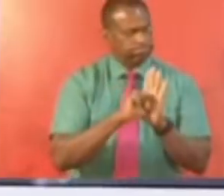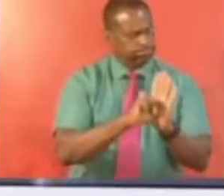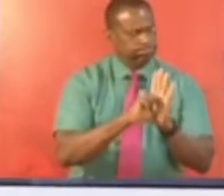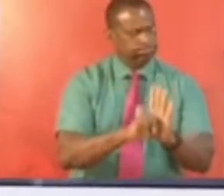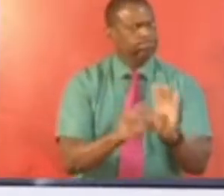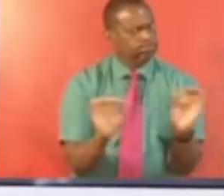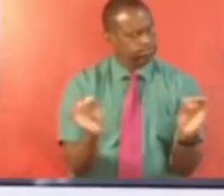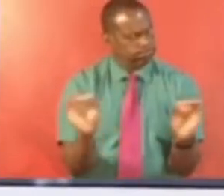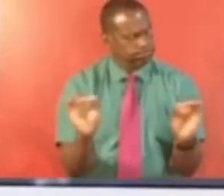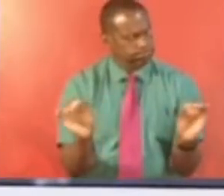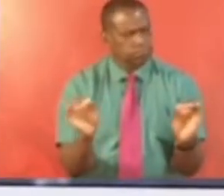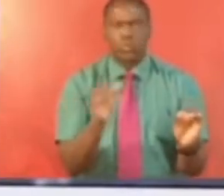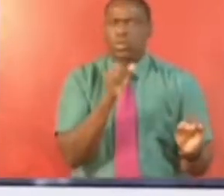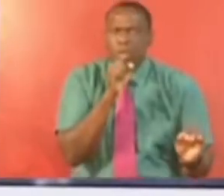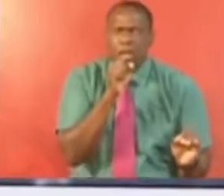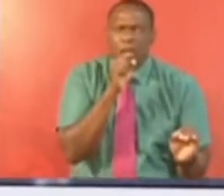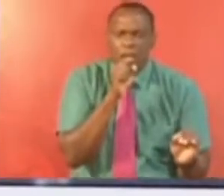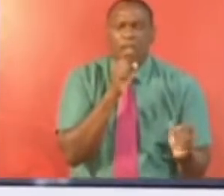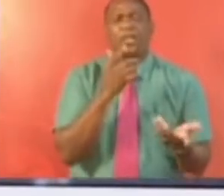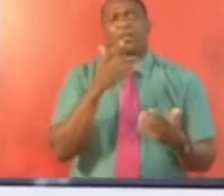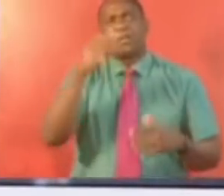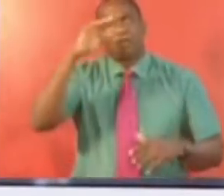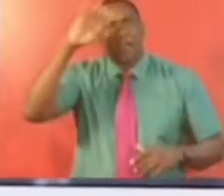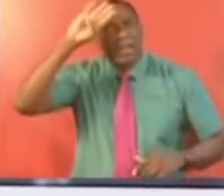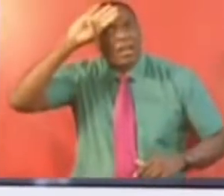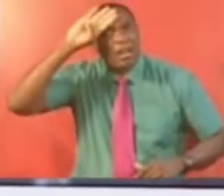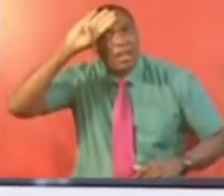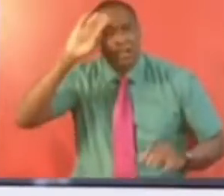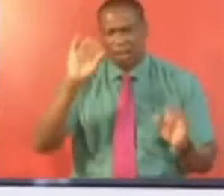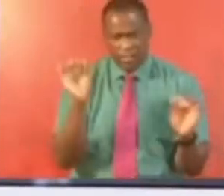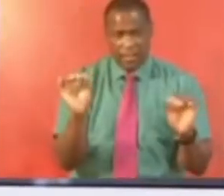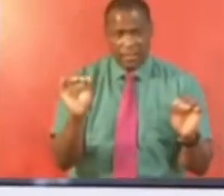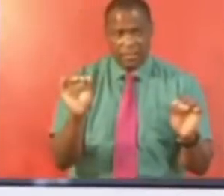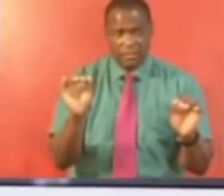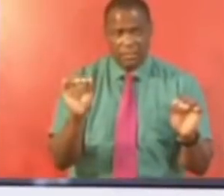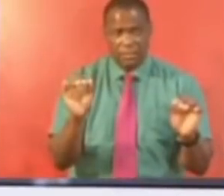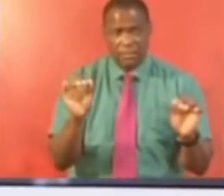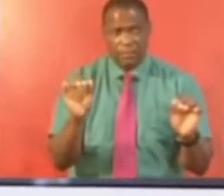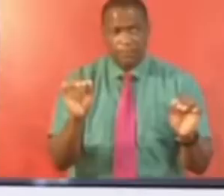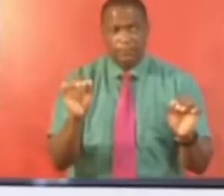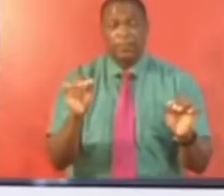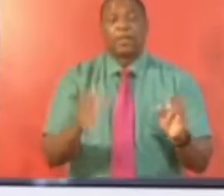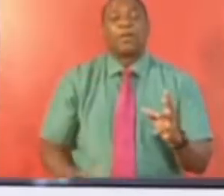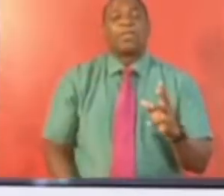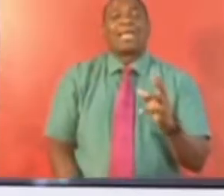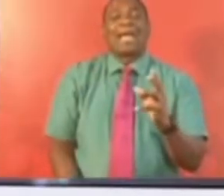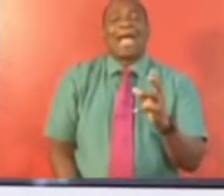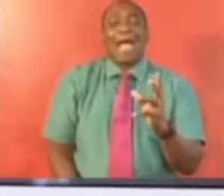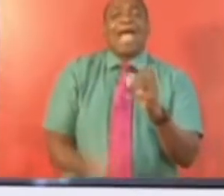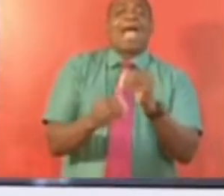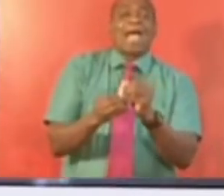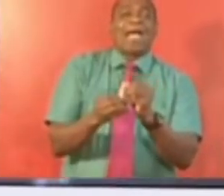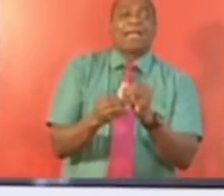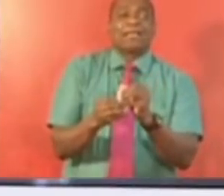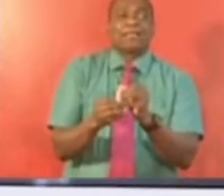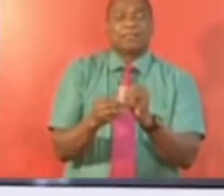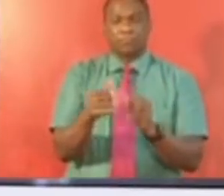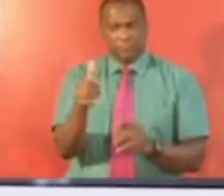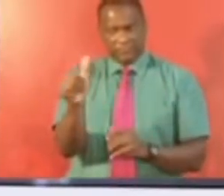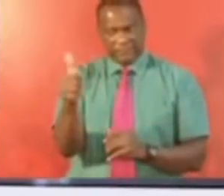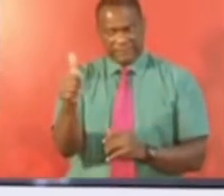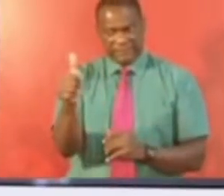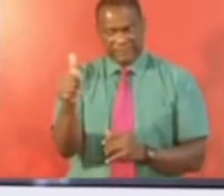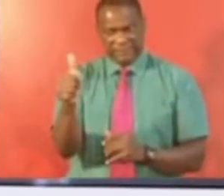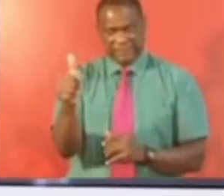added on top of that an additional 7 days. Just to give us, as we have noted in the first phase when we tested